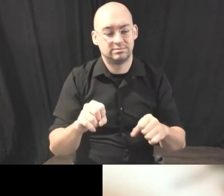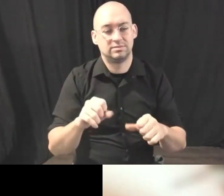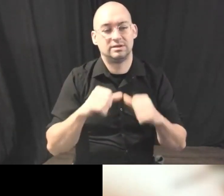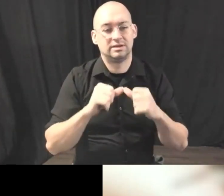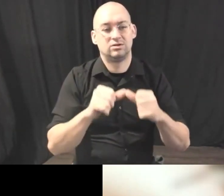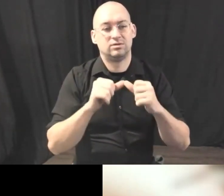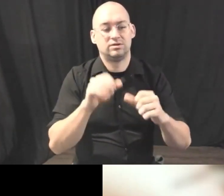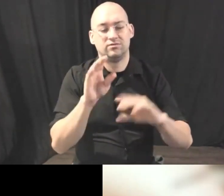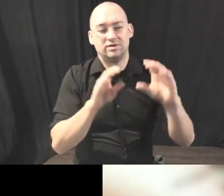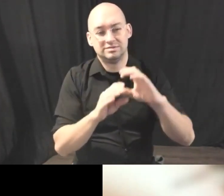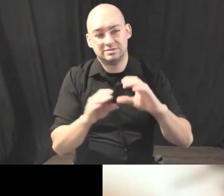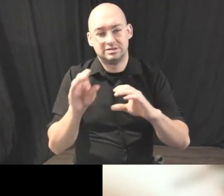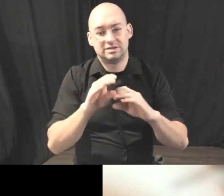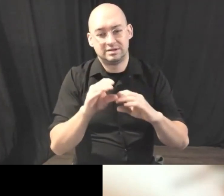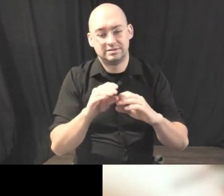increase.